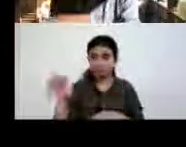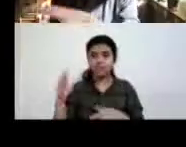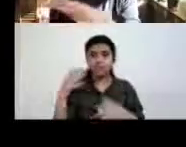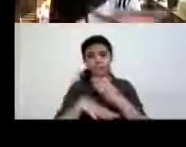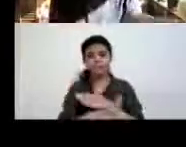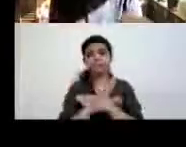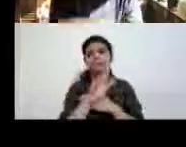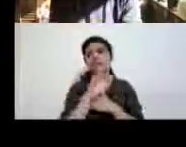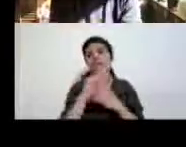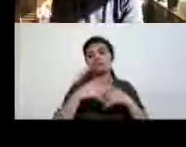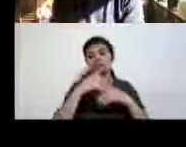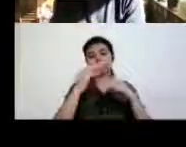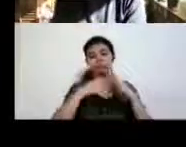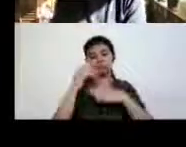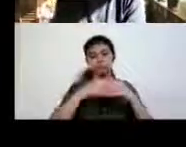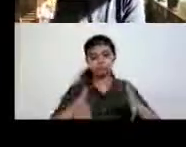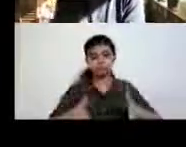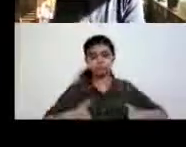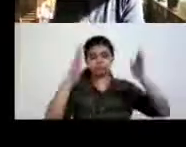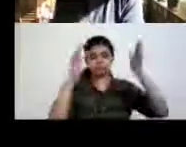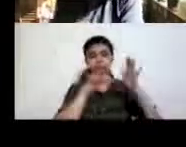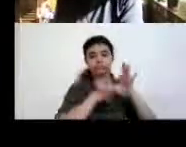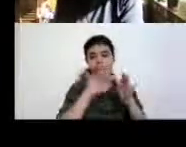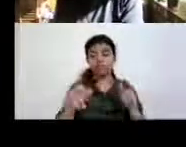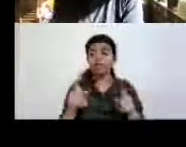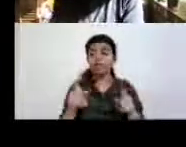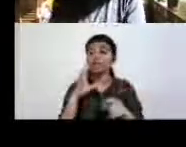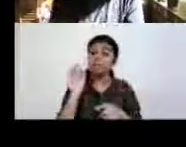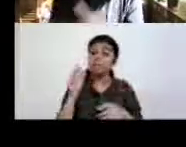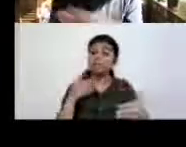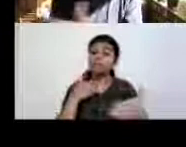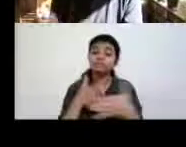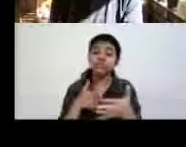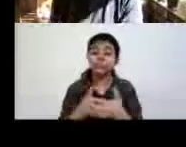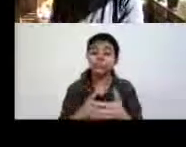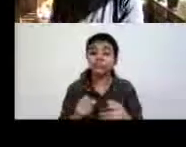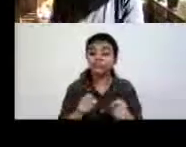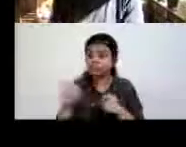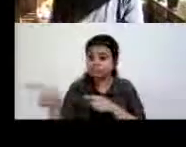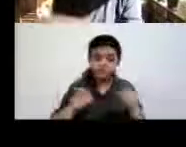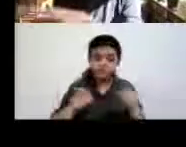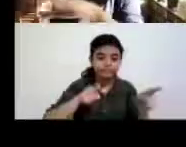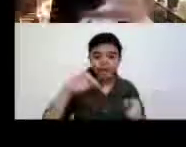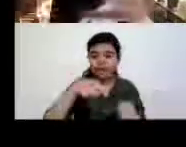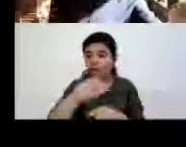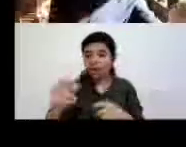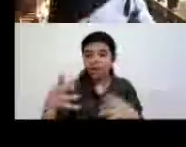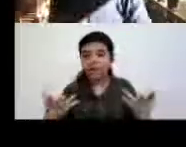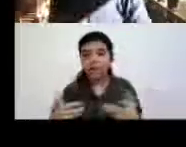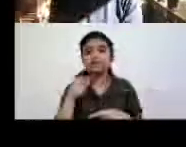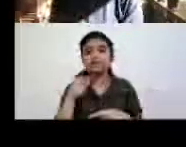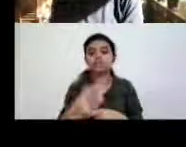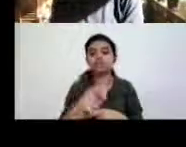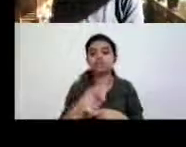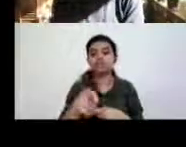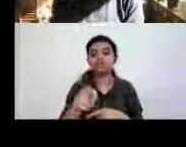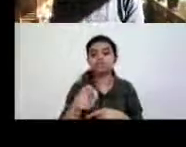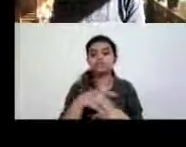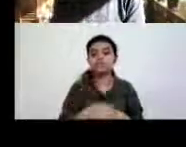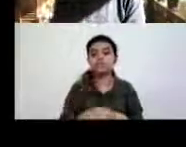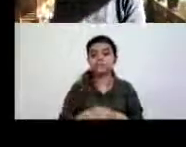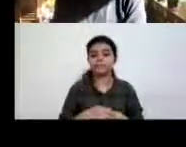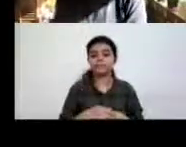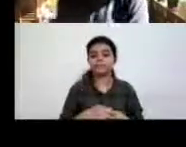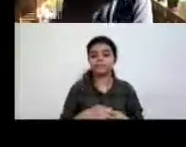Of course, orientation is the most challenging one. Therefore, we are starting with a huge desk where we are giving a lot